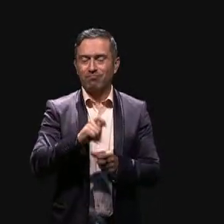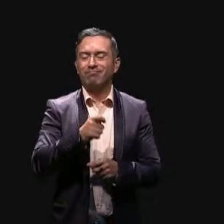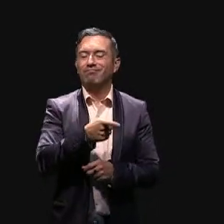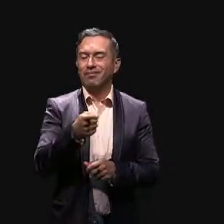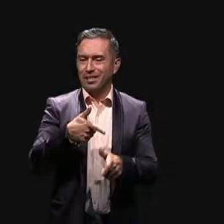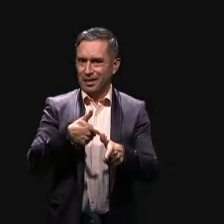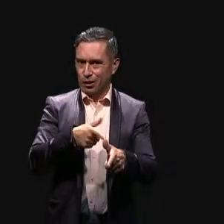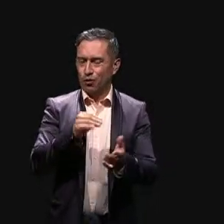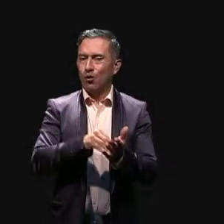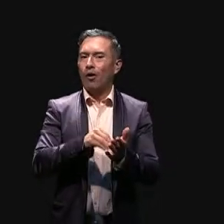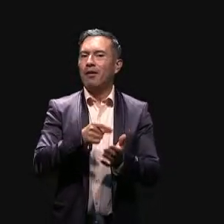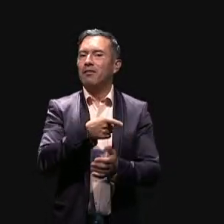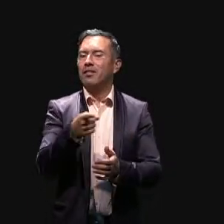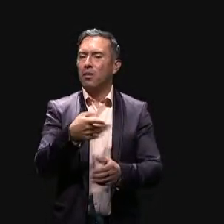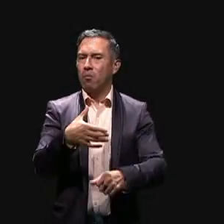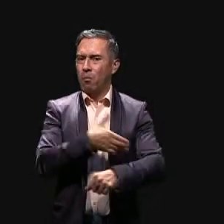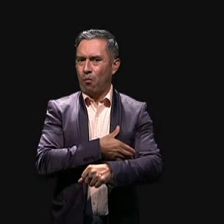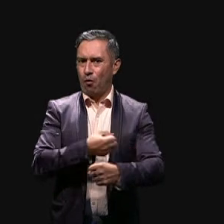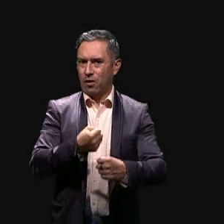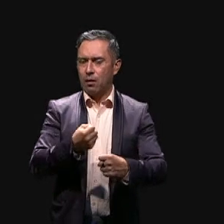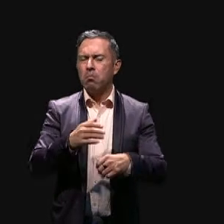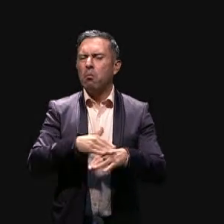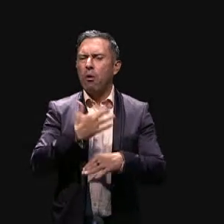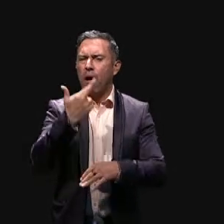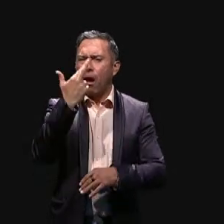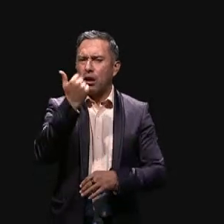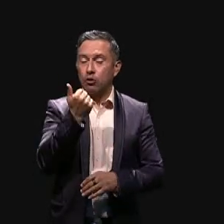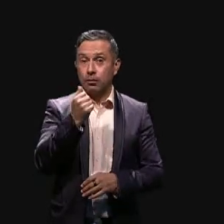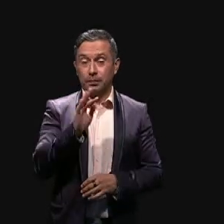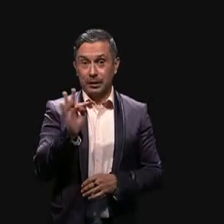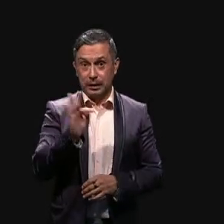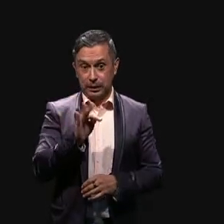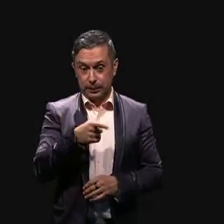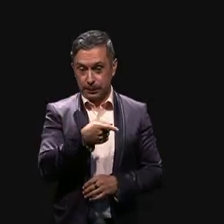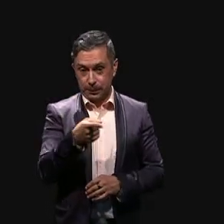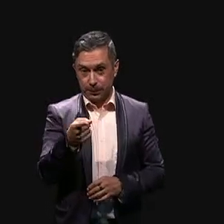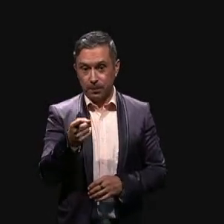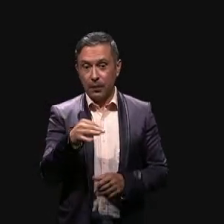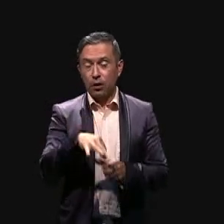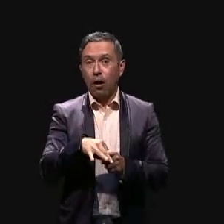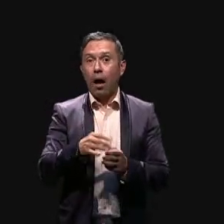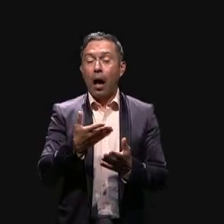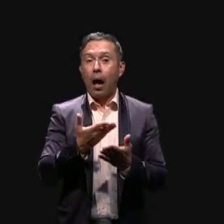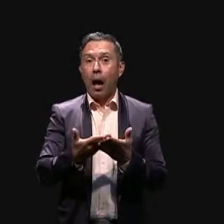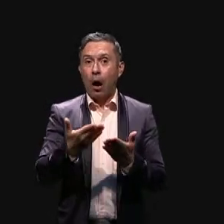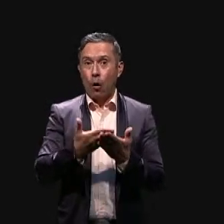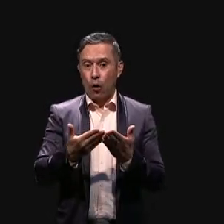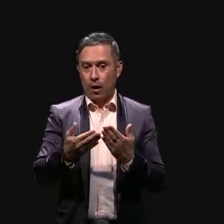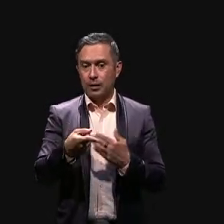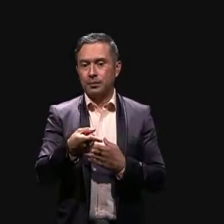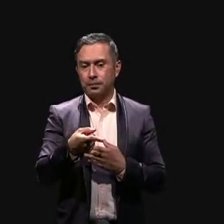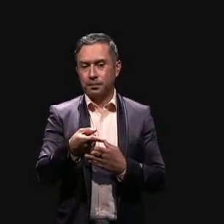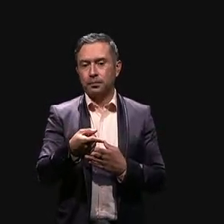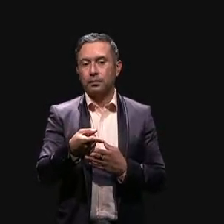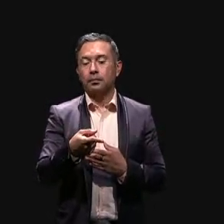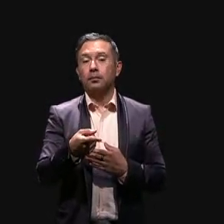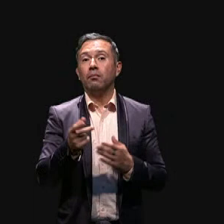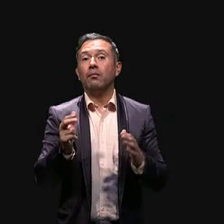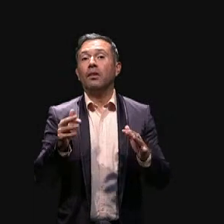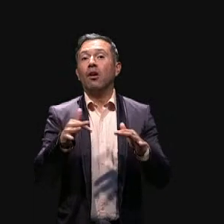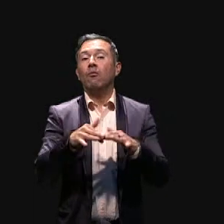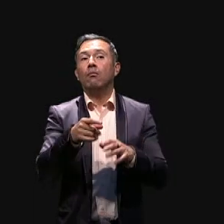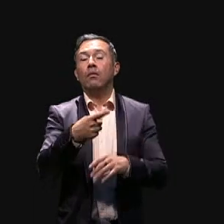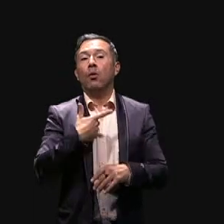the voters in this moment choose free and fair elections and pro-democracy